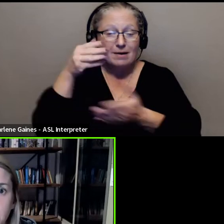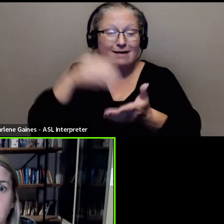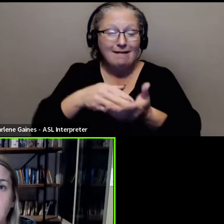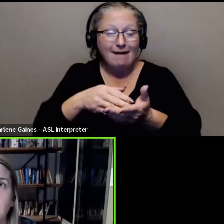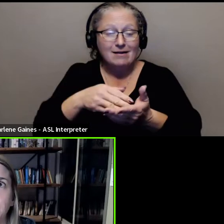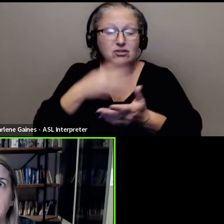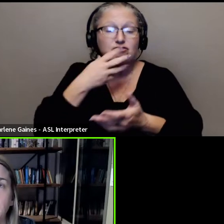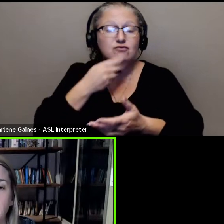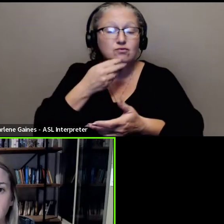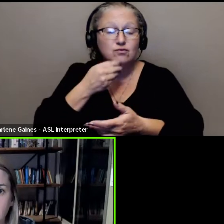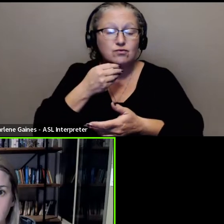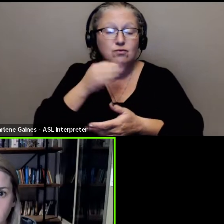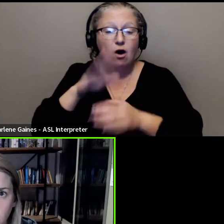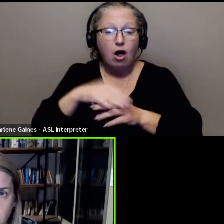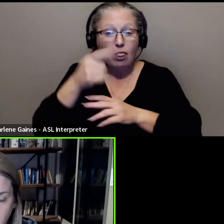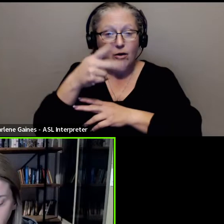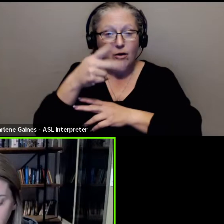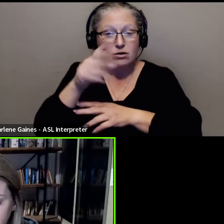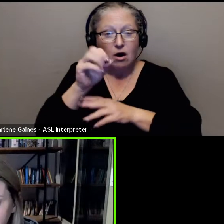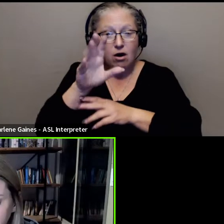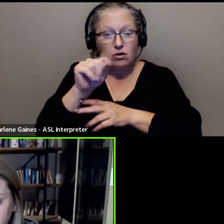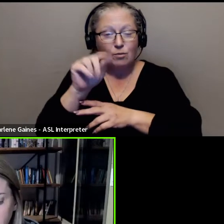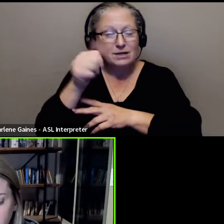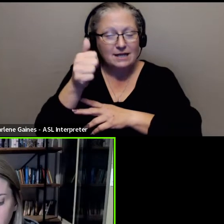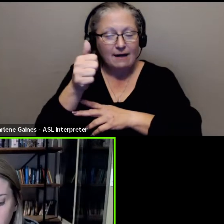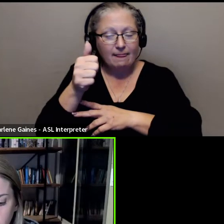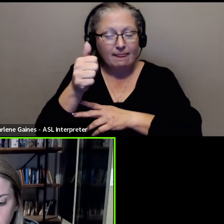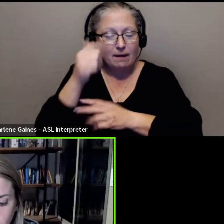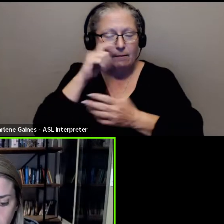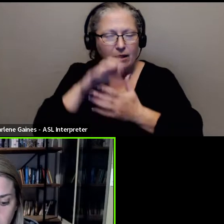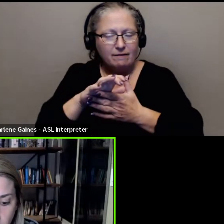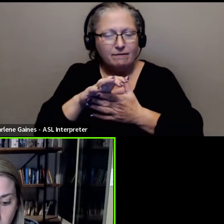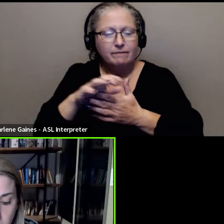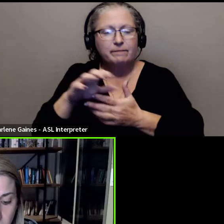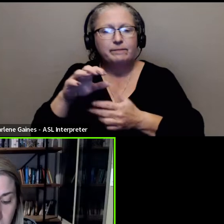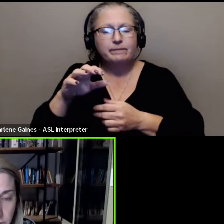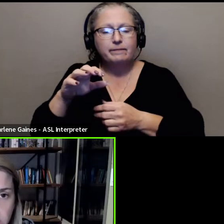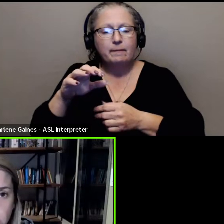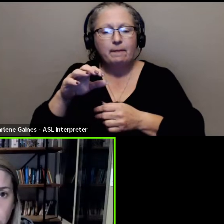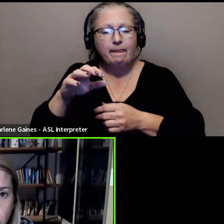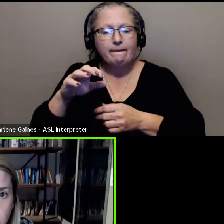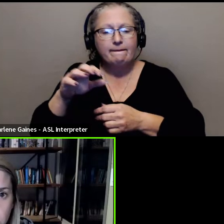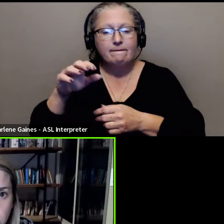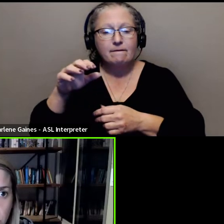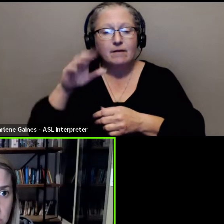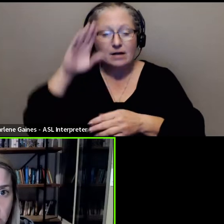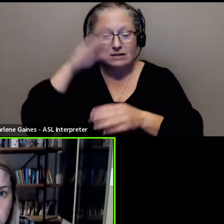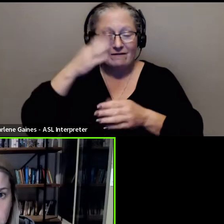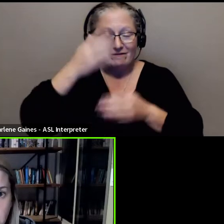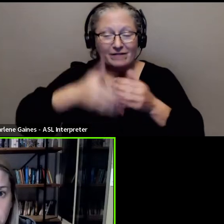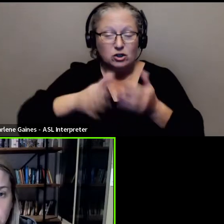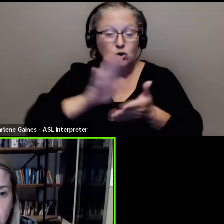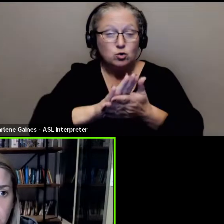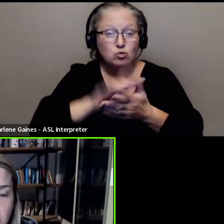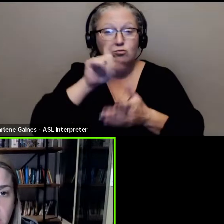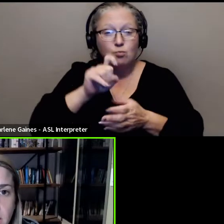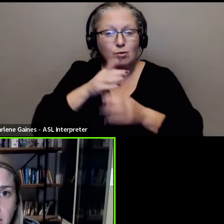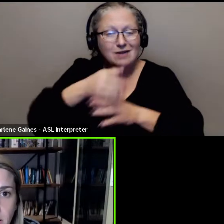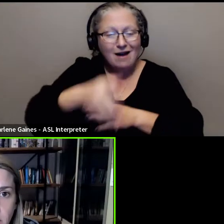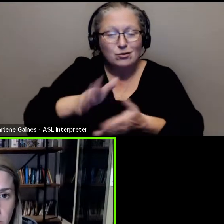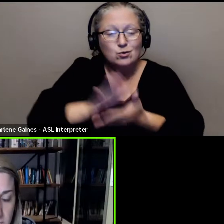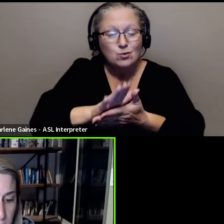on Thursday, I believe it was October 10th, he finished school and he was supposed to go to his after